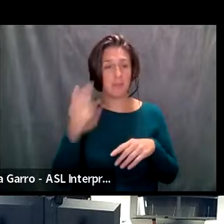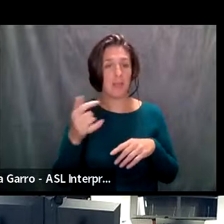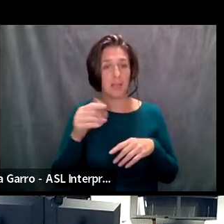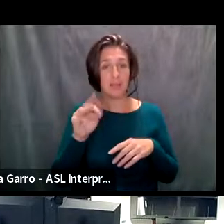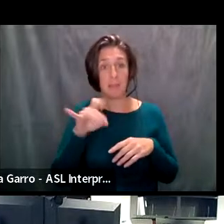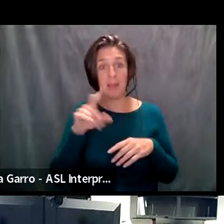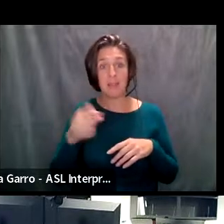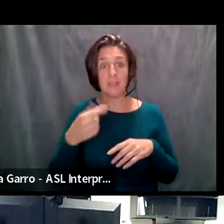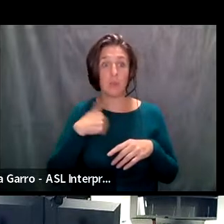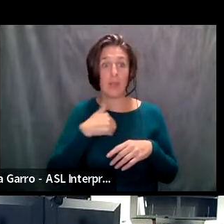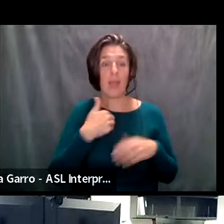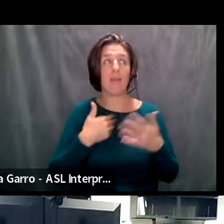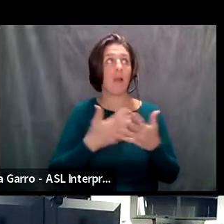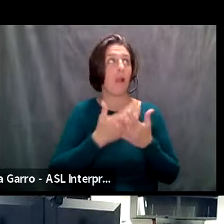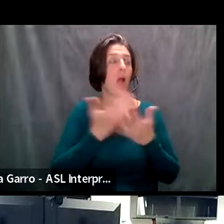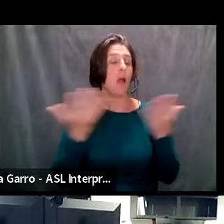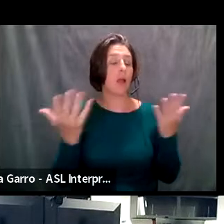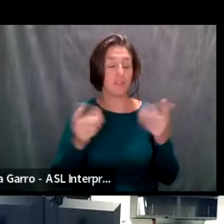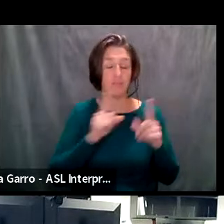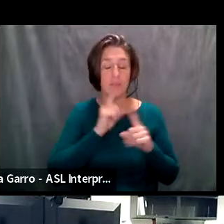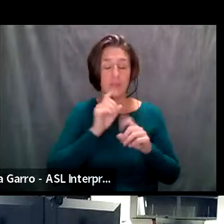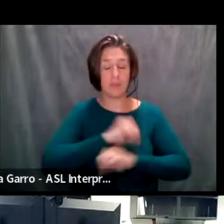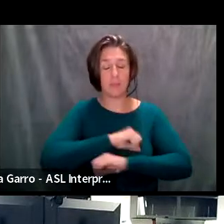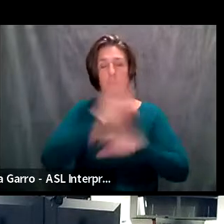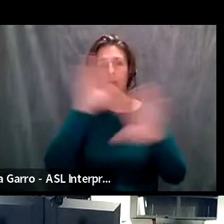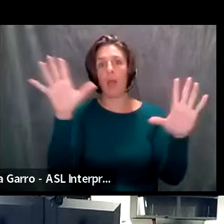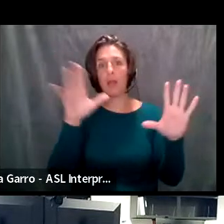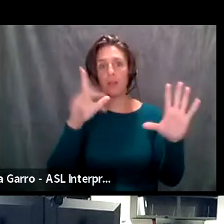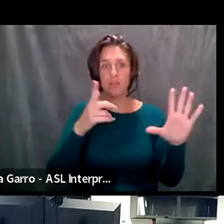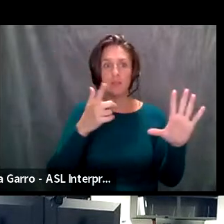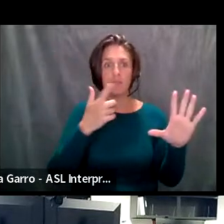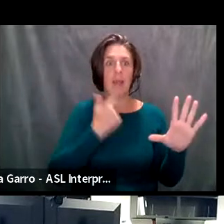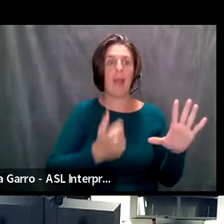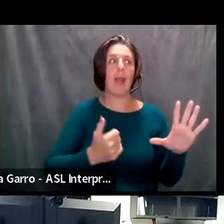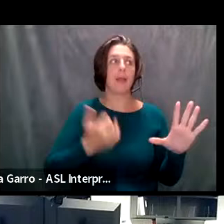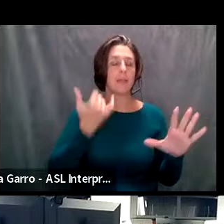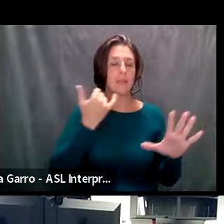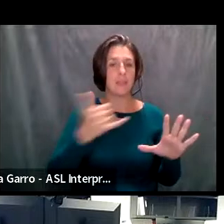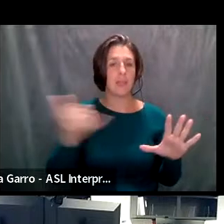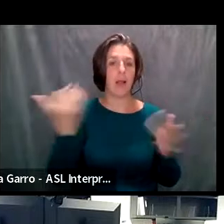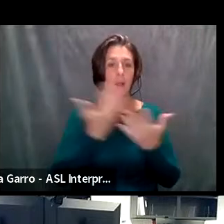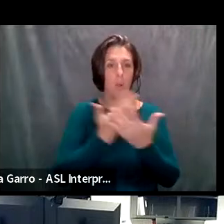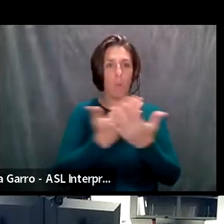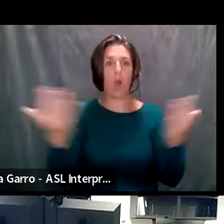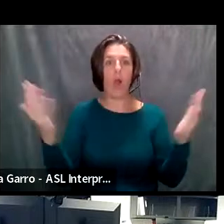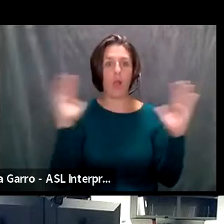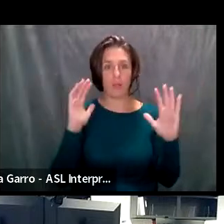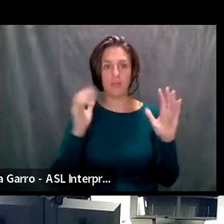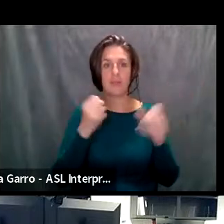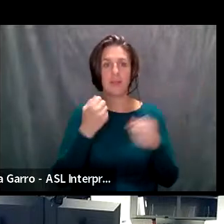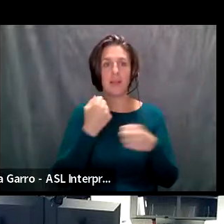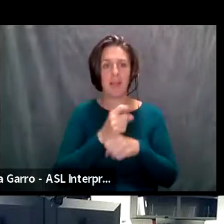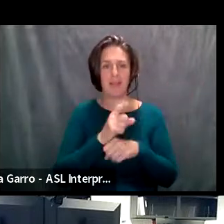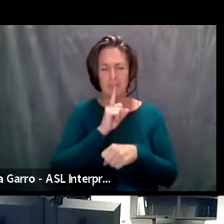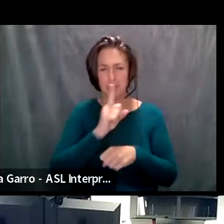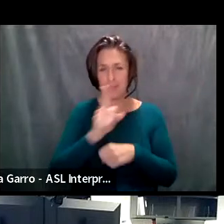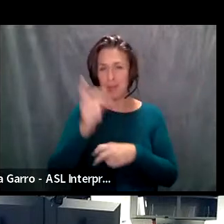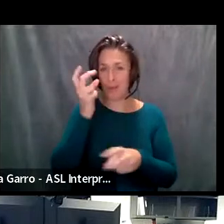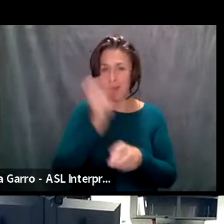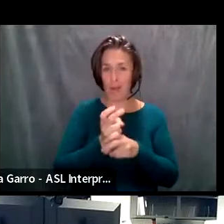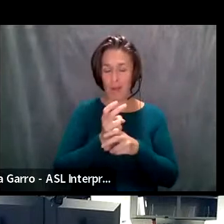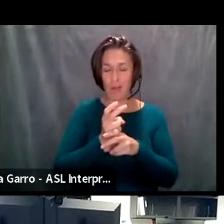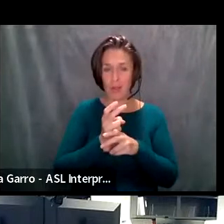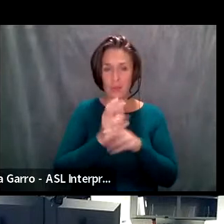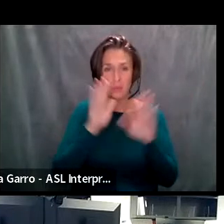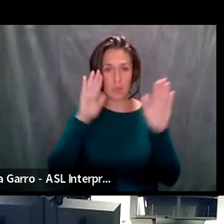really bright red and yellow like walls already that make it really hard to concentrate because it's just